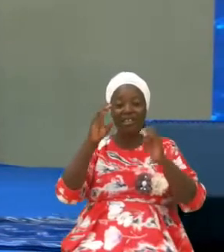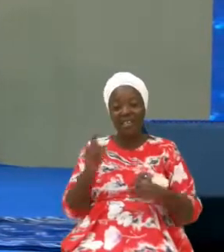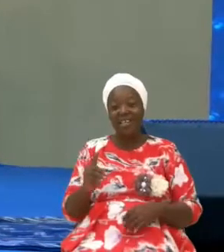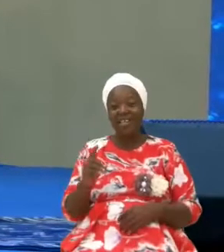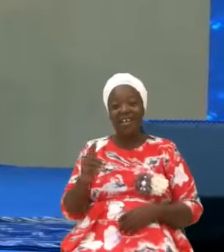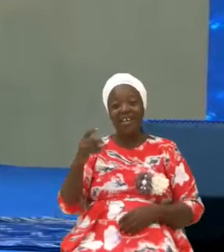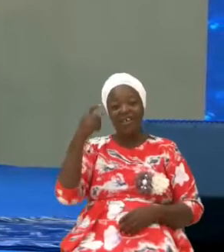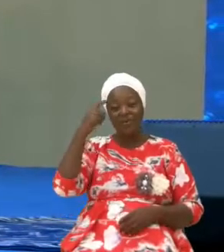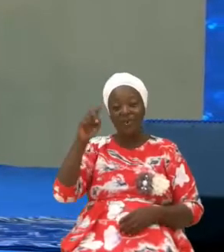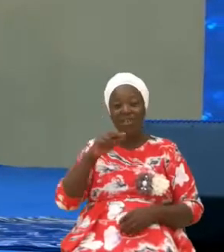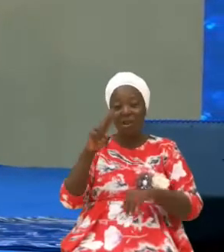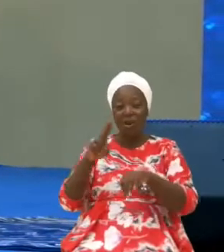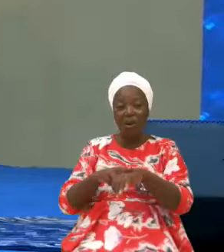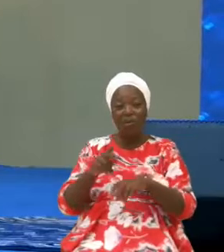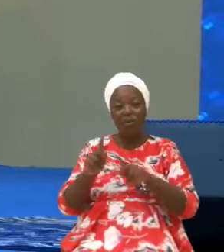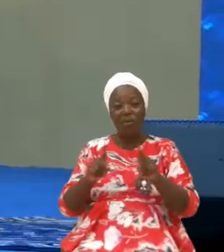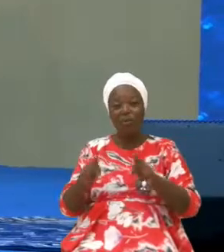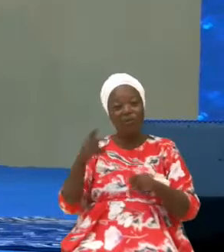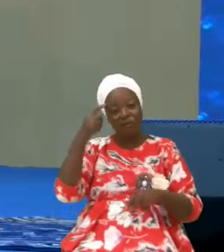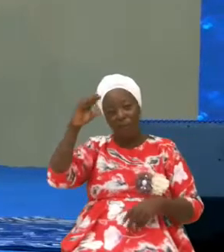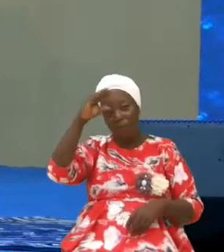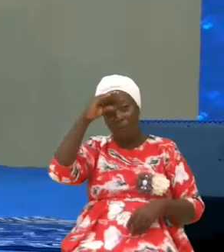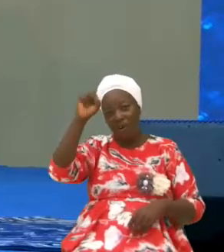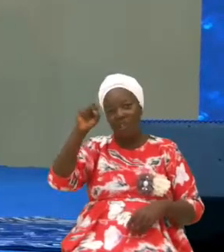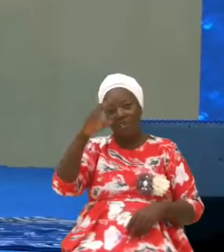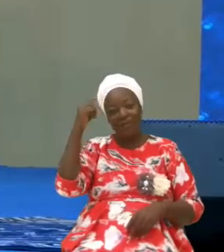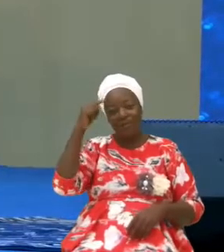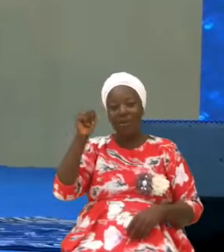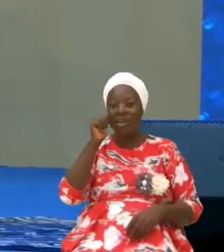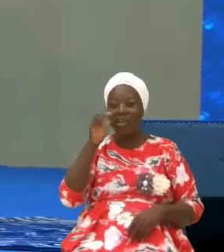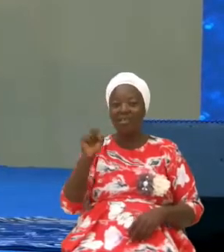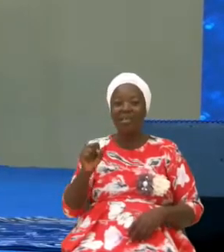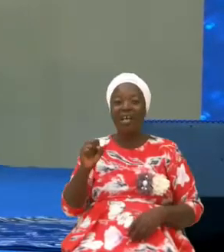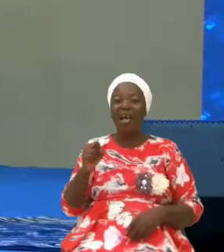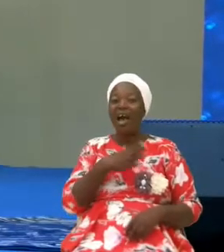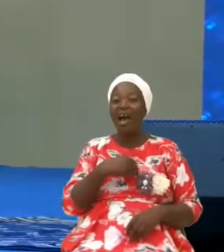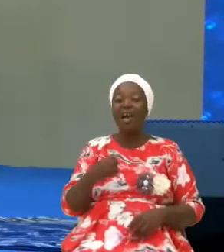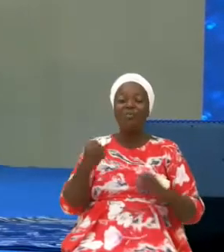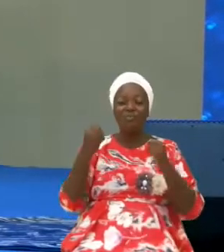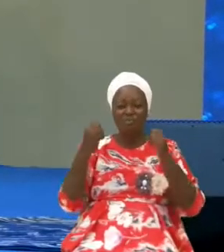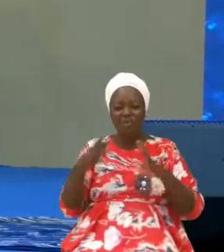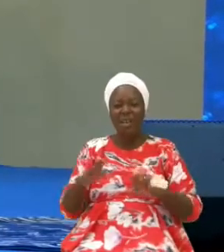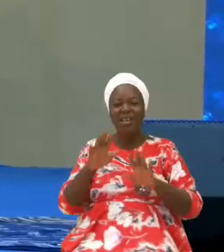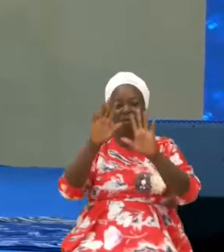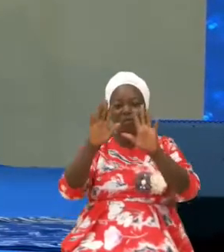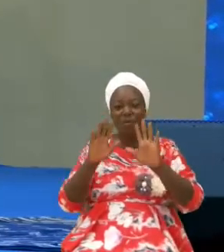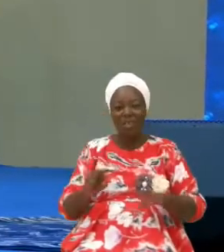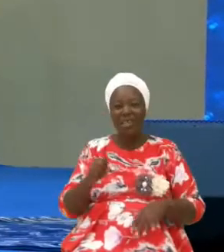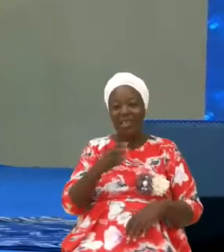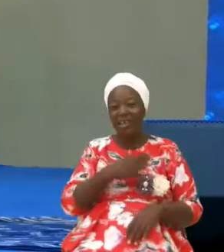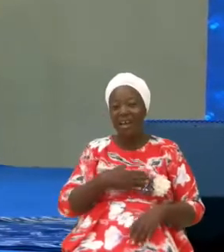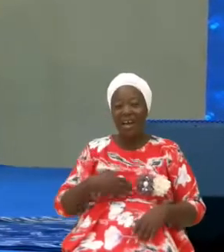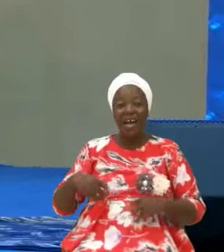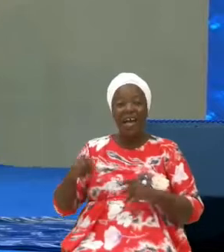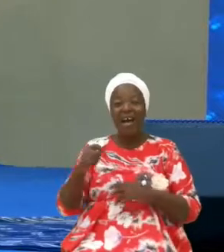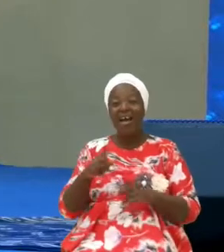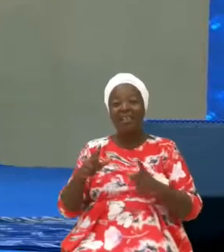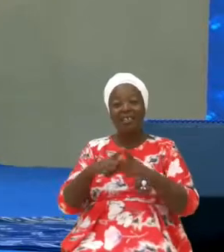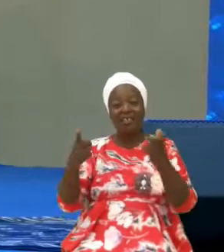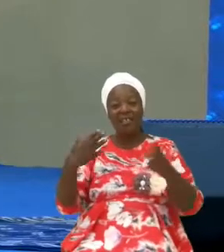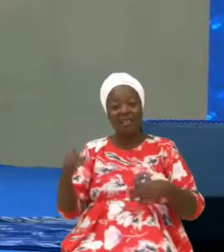the old, for the educated, for the normal people, for the boys, for the girls.